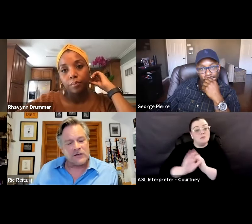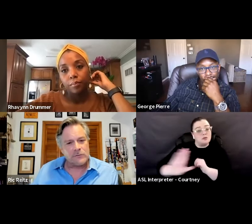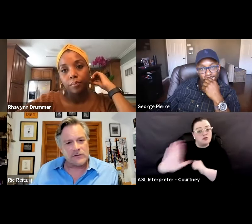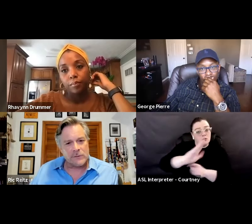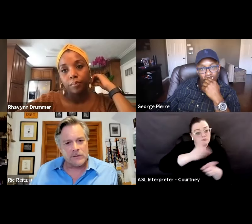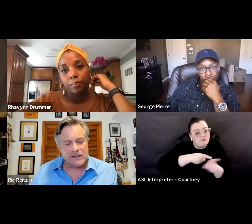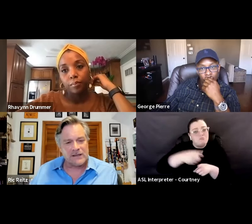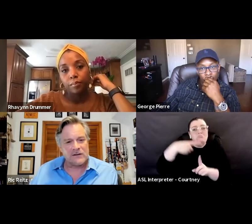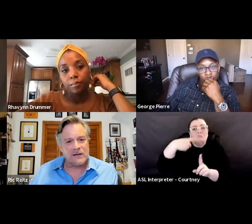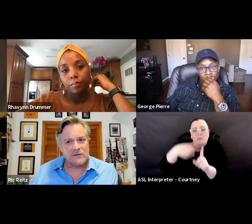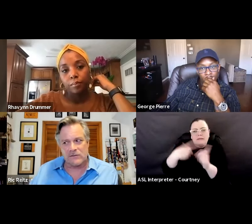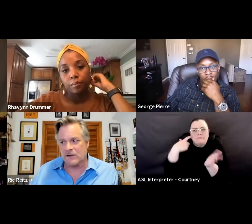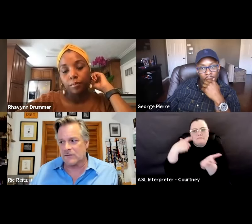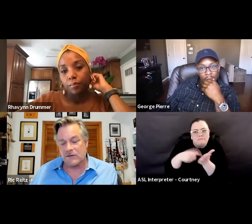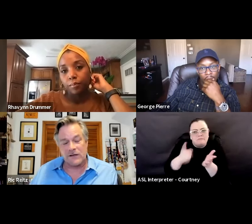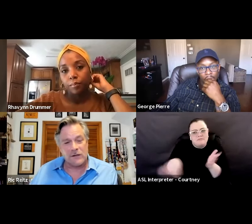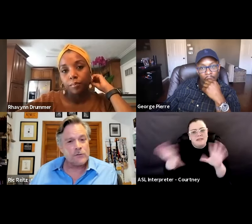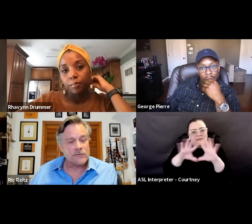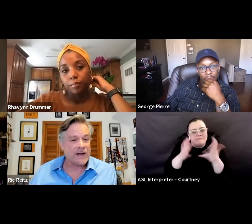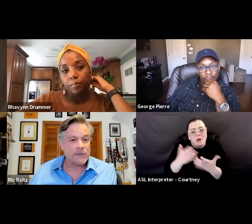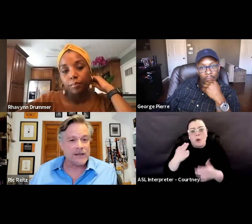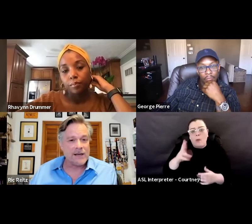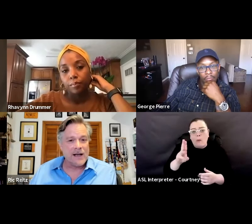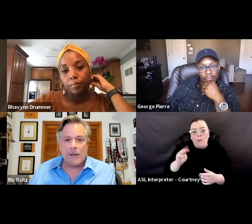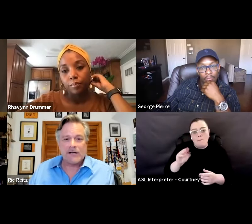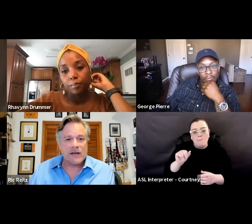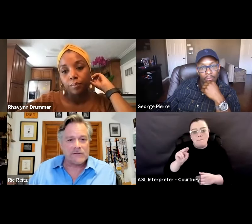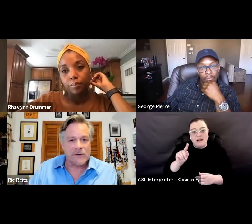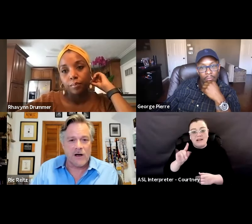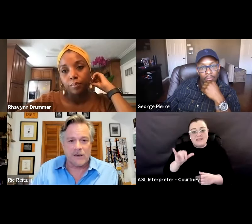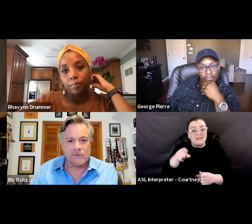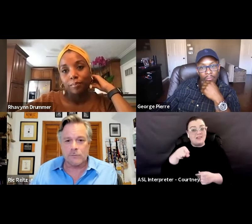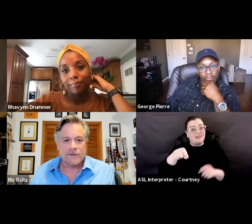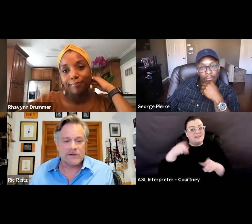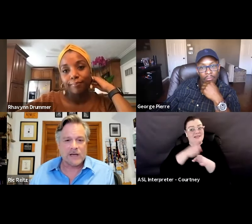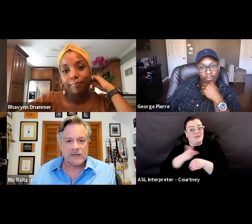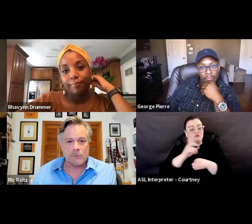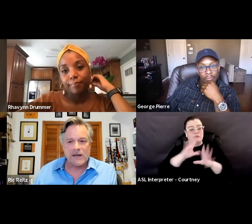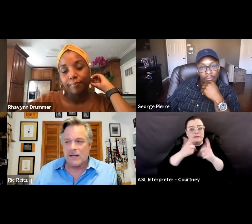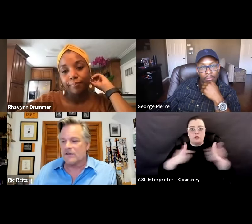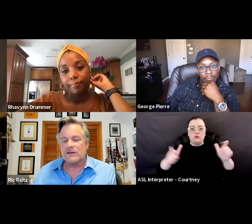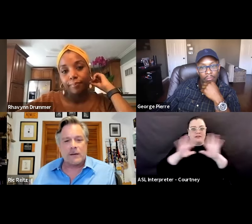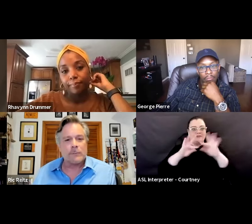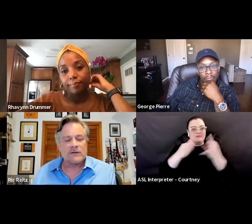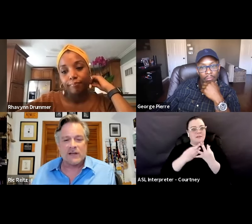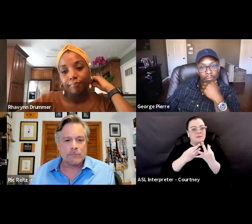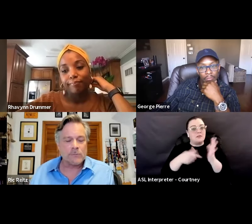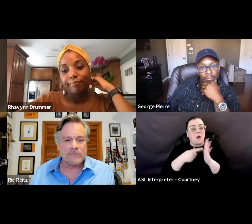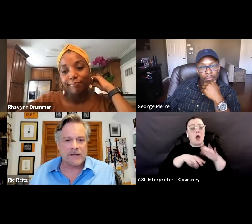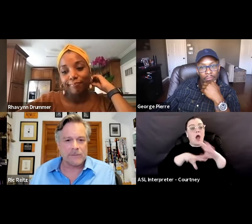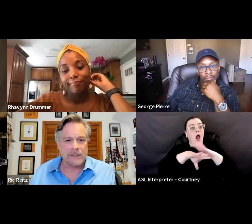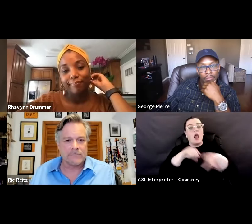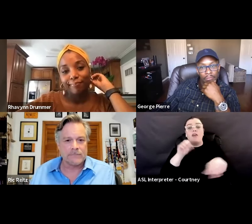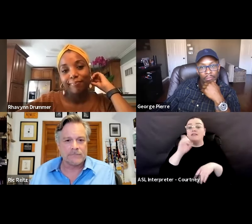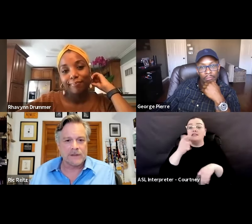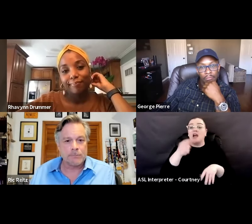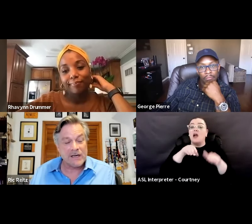this huge community, this industry is a huge family. How many times have you gone to and from a set and you went, it's like being with